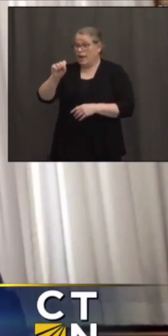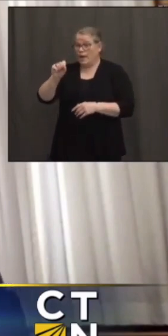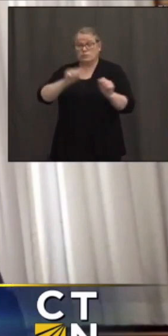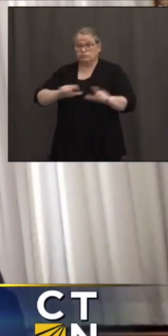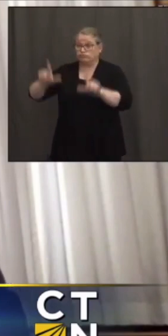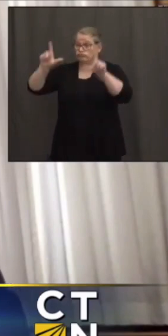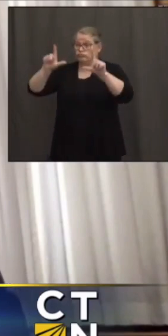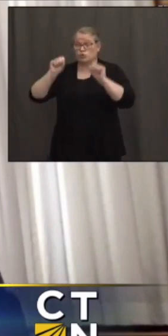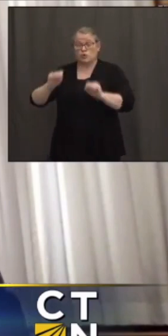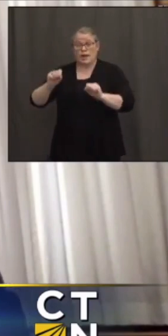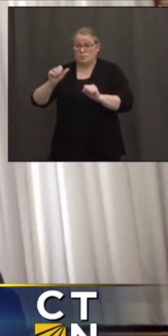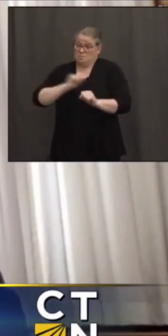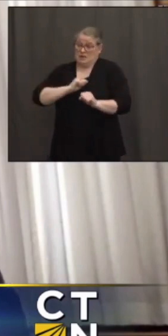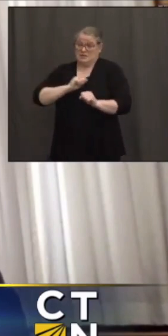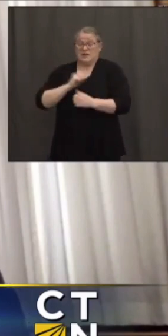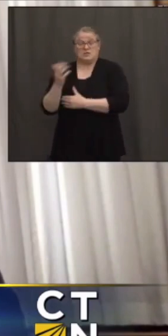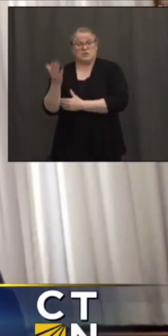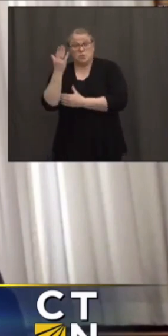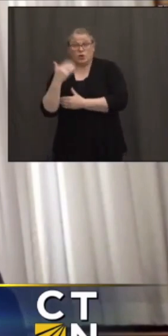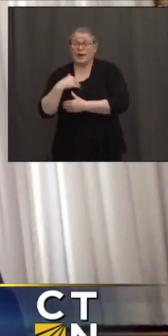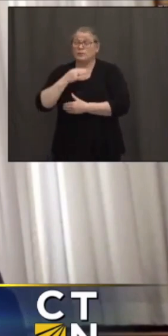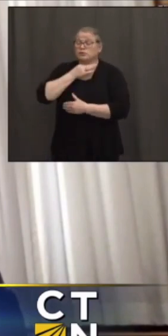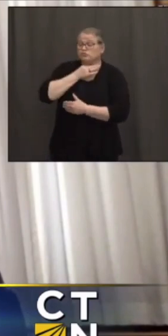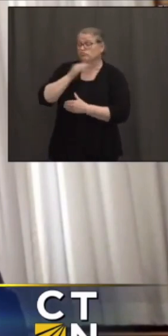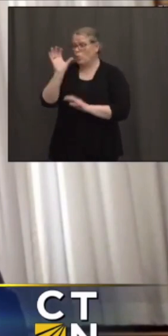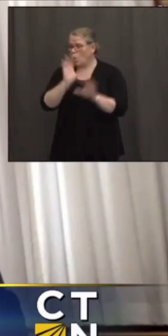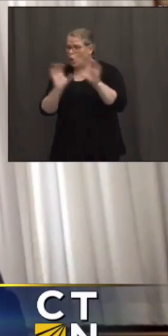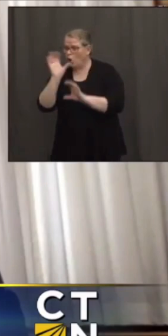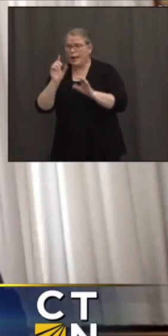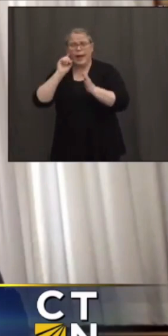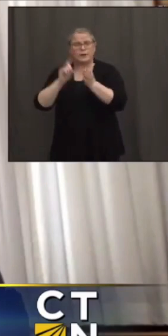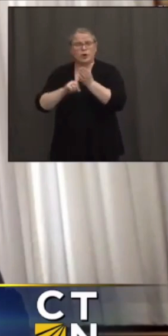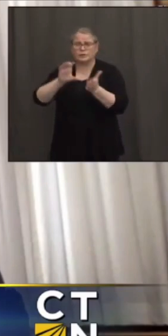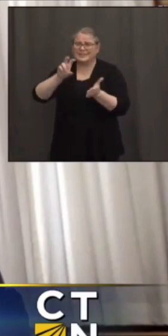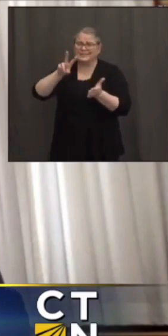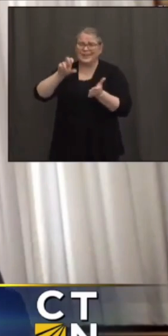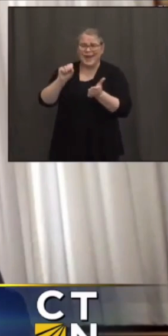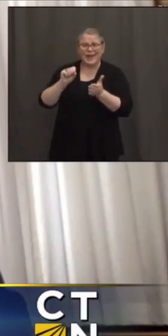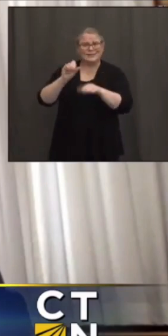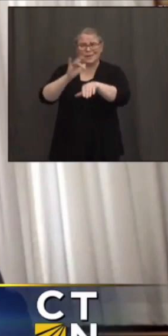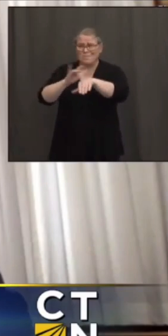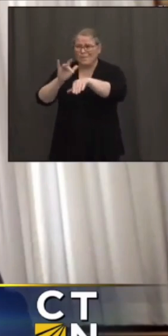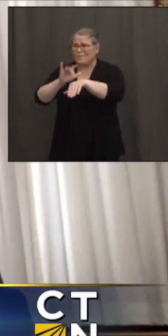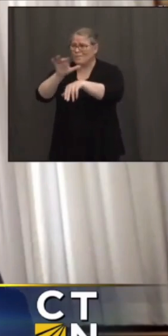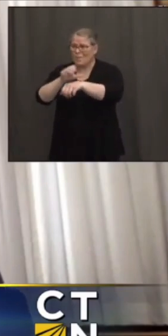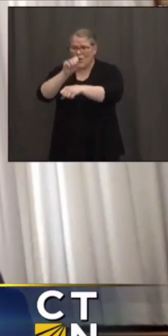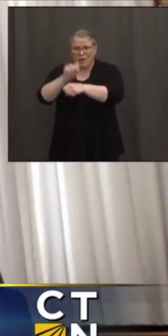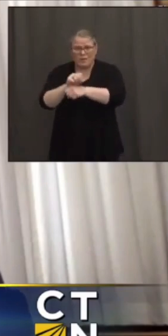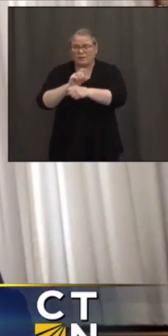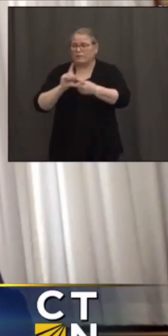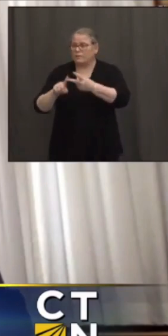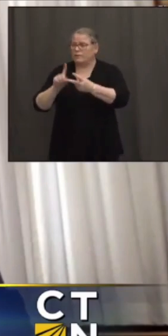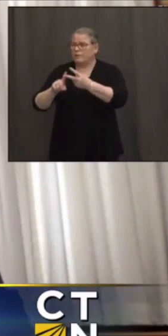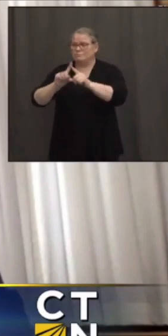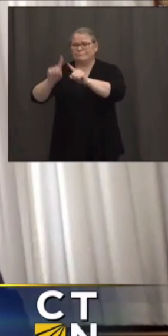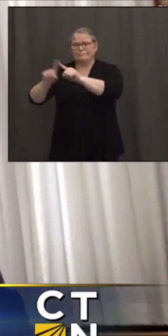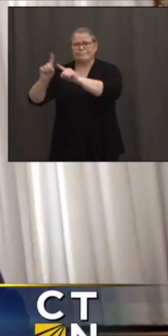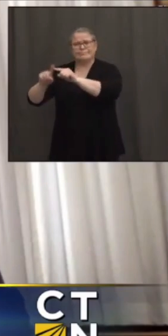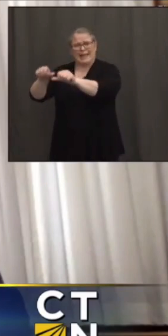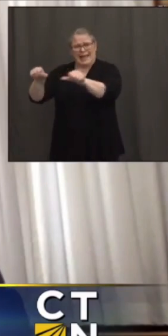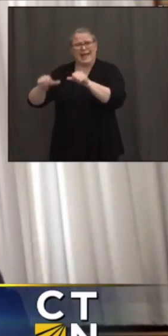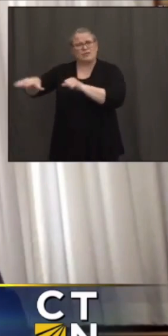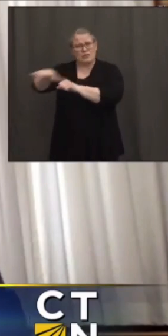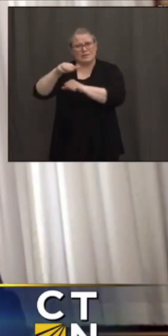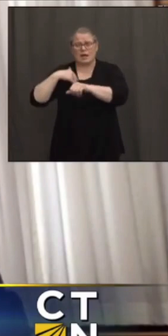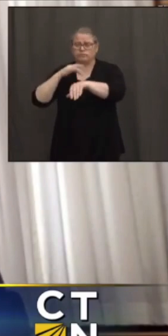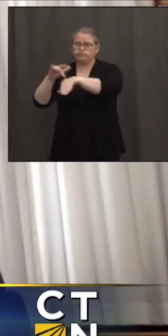vaccine in different parts of the state. I saw CVS had some appointments available. And they're most of them, I don't want to overstate this either. I